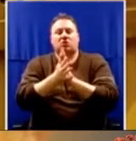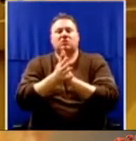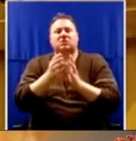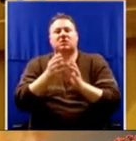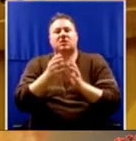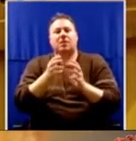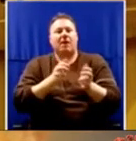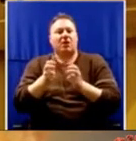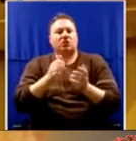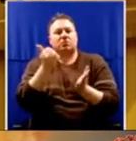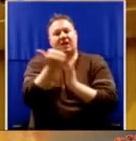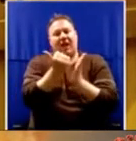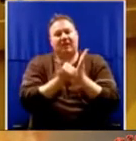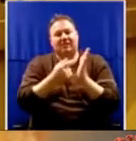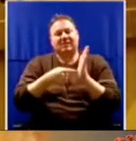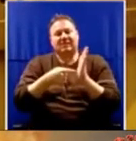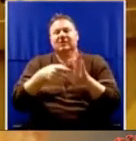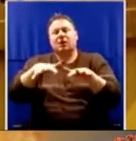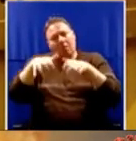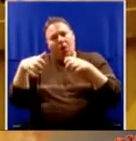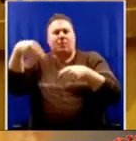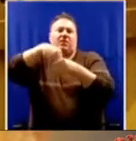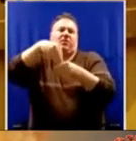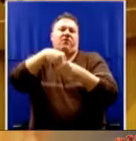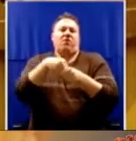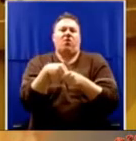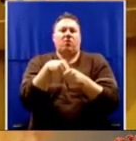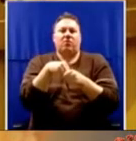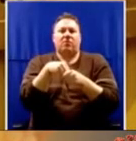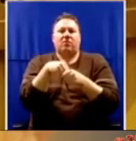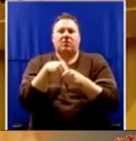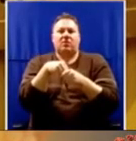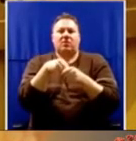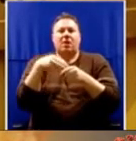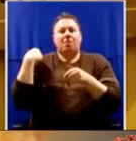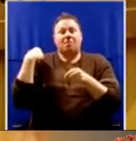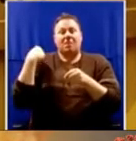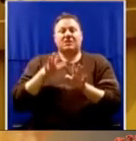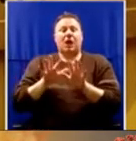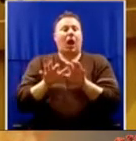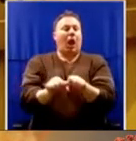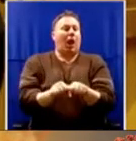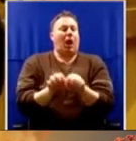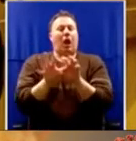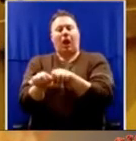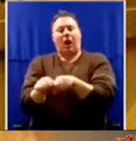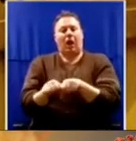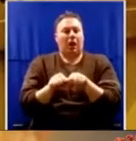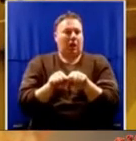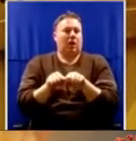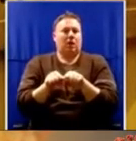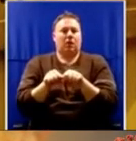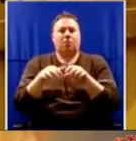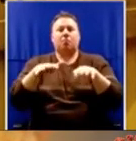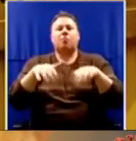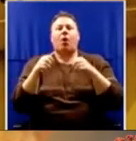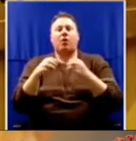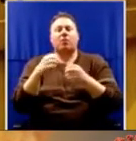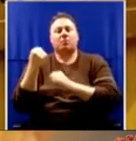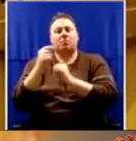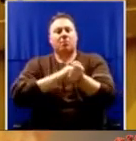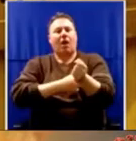improve parliamentary oversight and to stop executive encroachment on the legislative authority of Parliament through subordinate